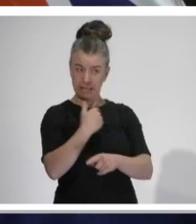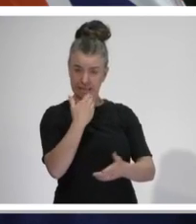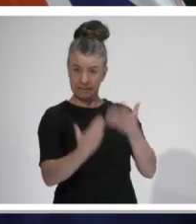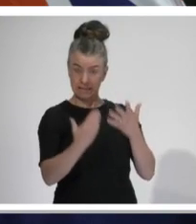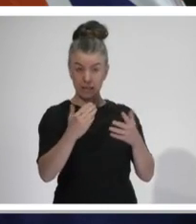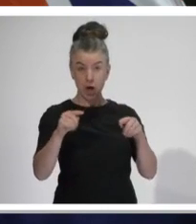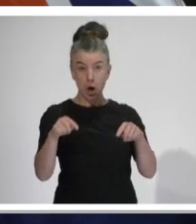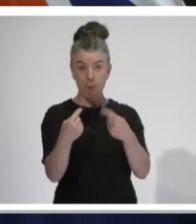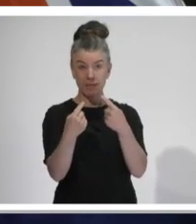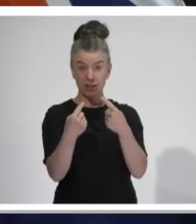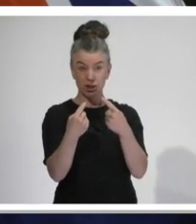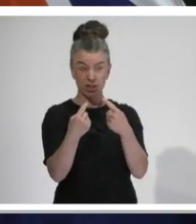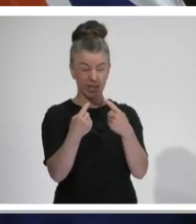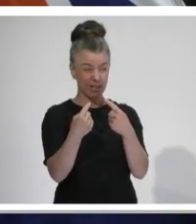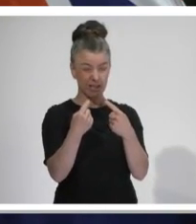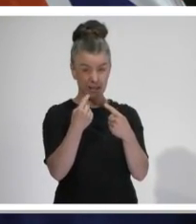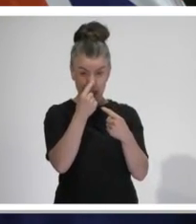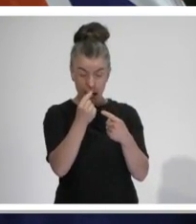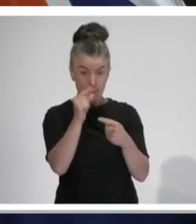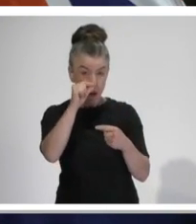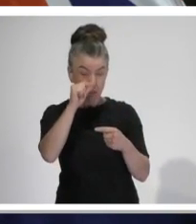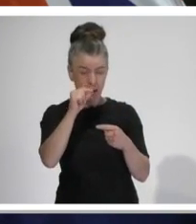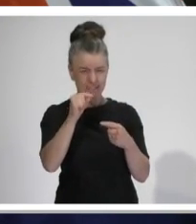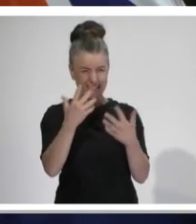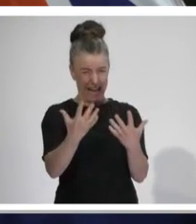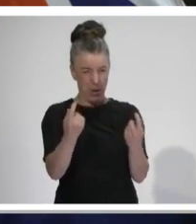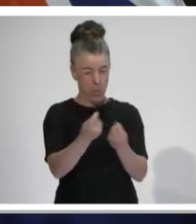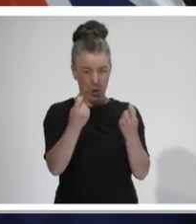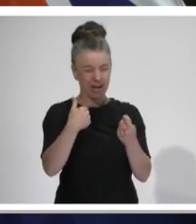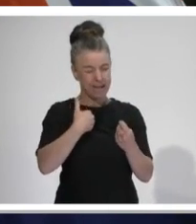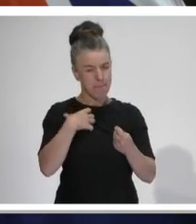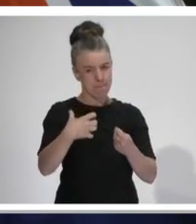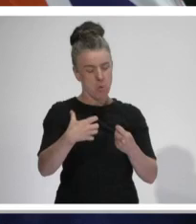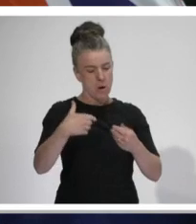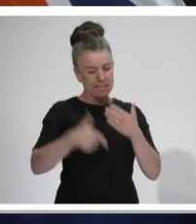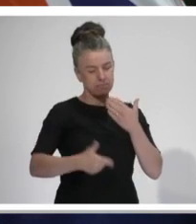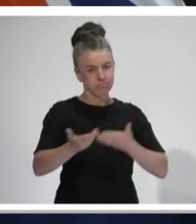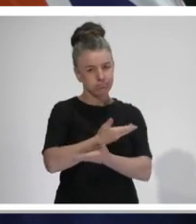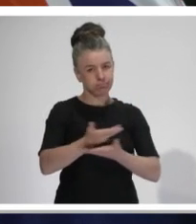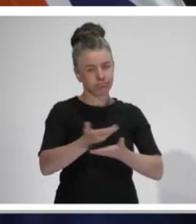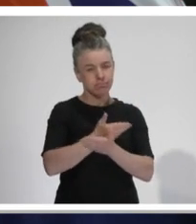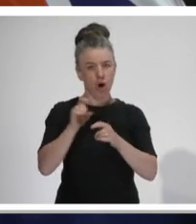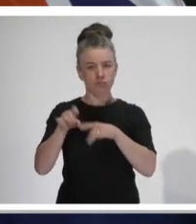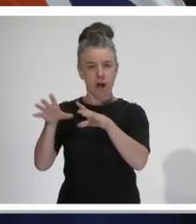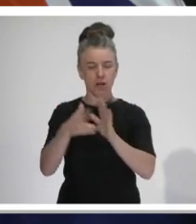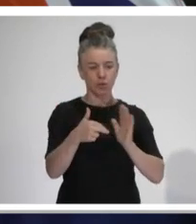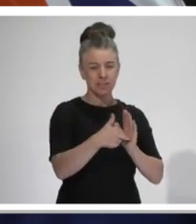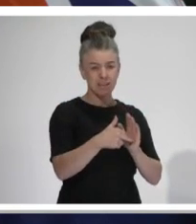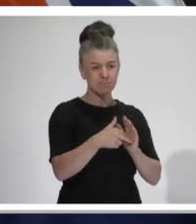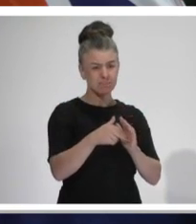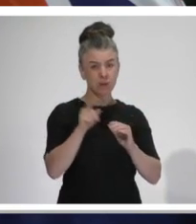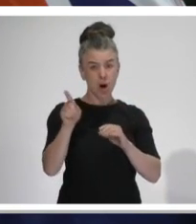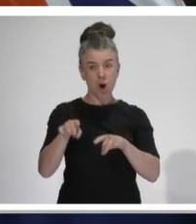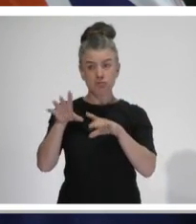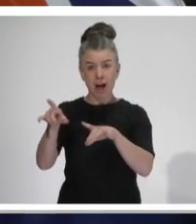there's a lot to work through on both sides of the Tasman about how that would work. Clearly, both sides of the Tasman are operating strict quarantine